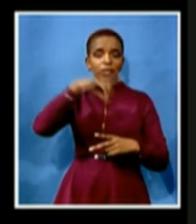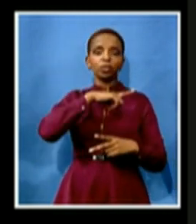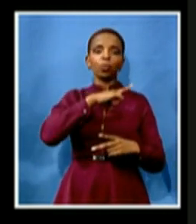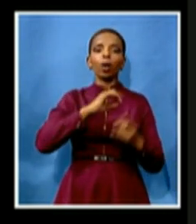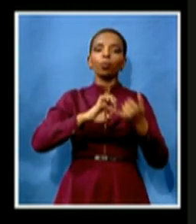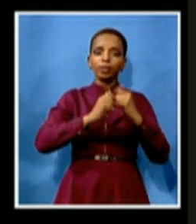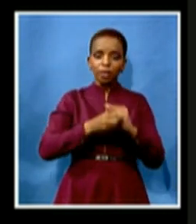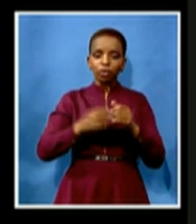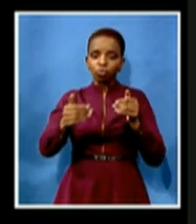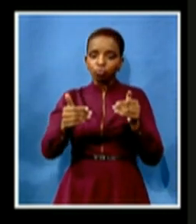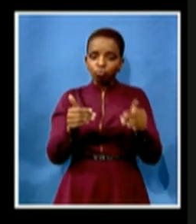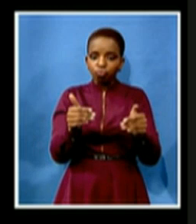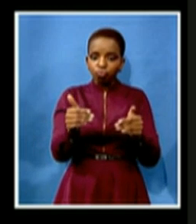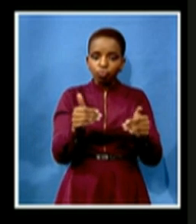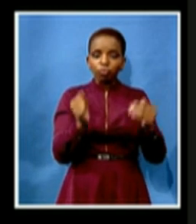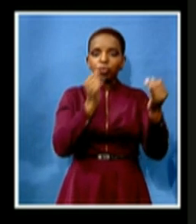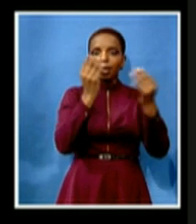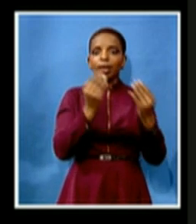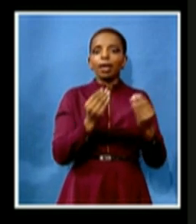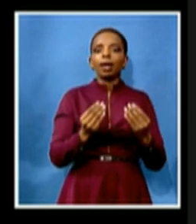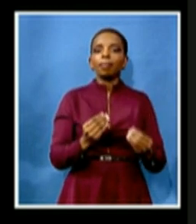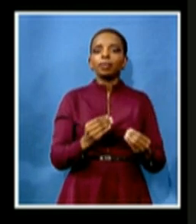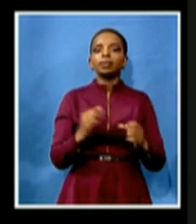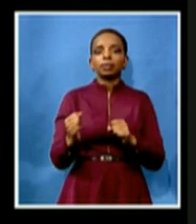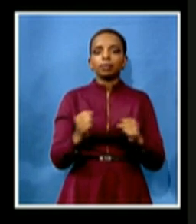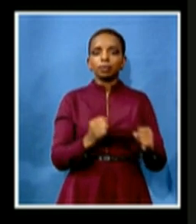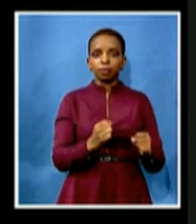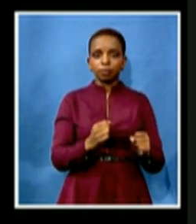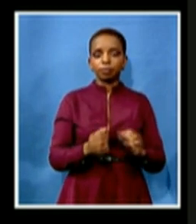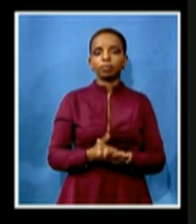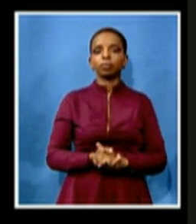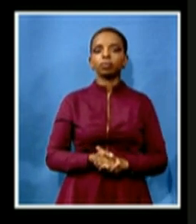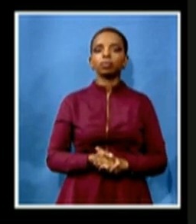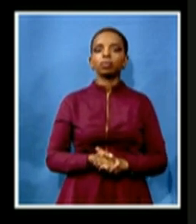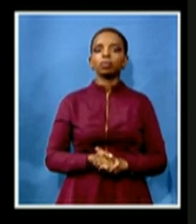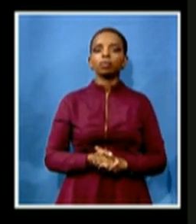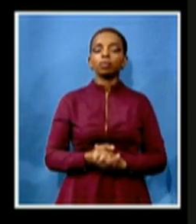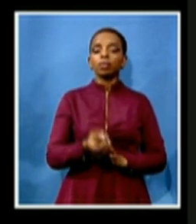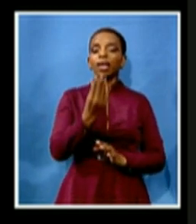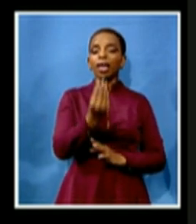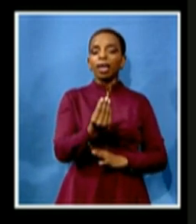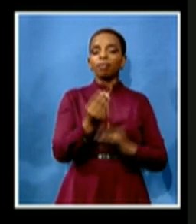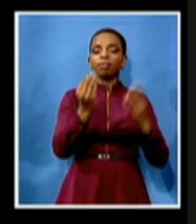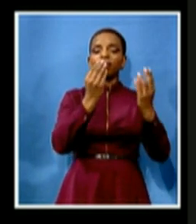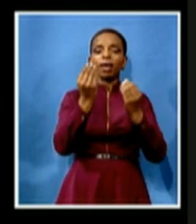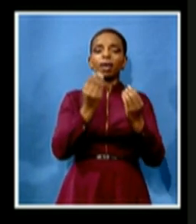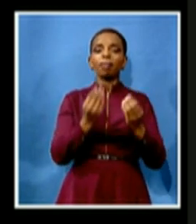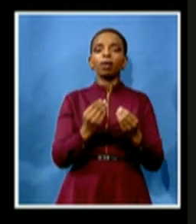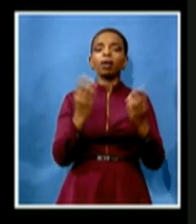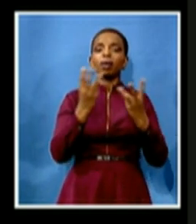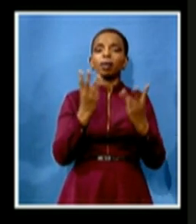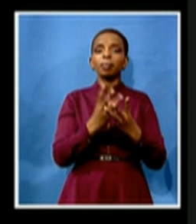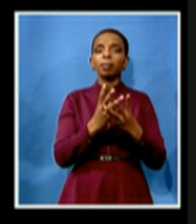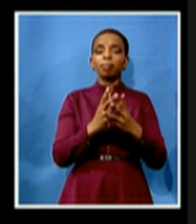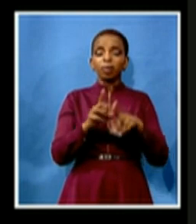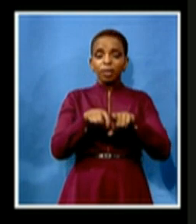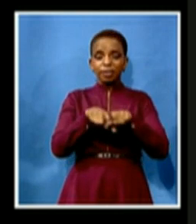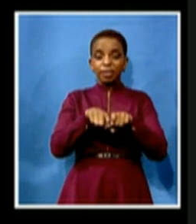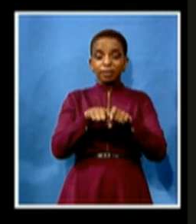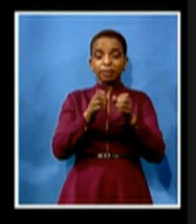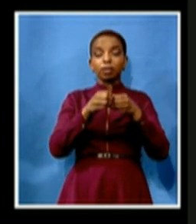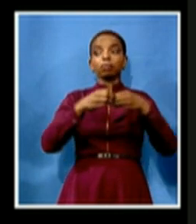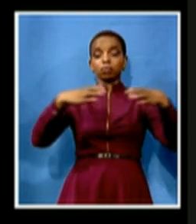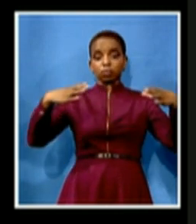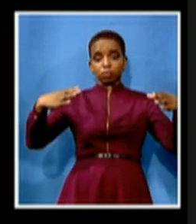were. There's been a huge amount in the testing that has happened. Now, always the challenge with the